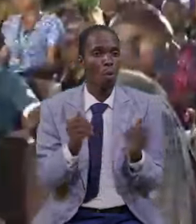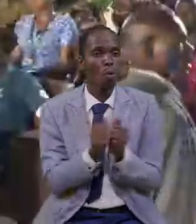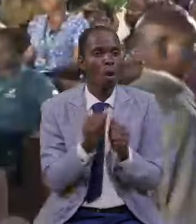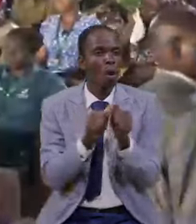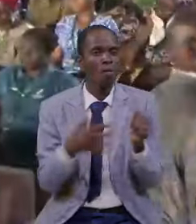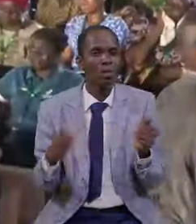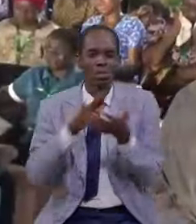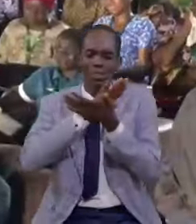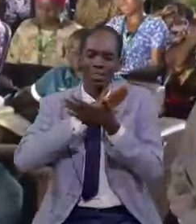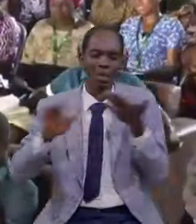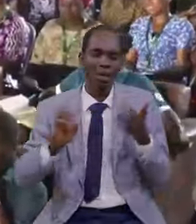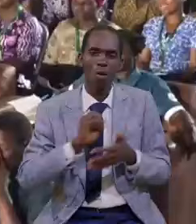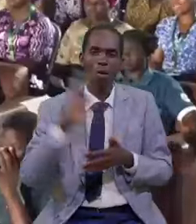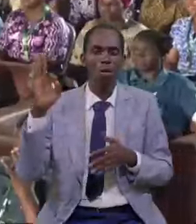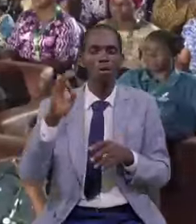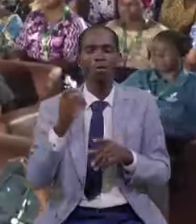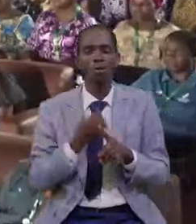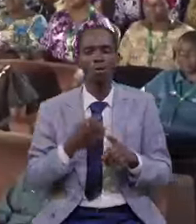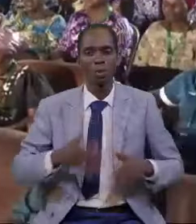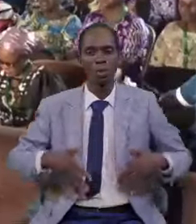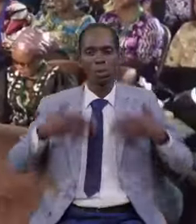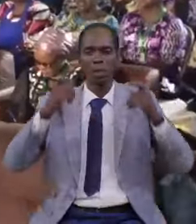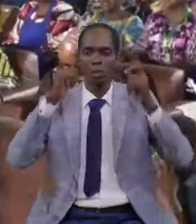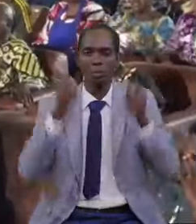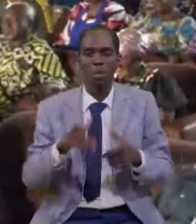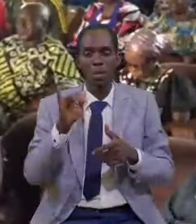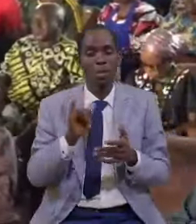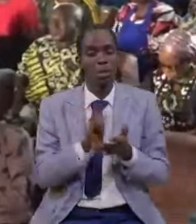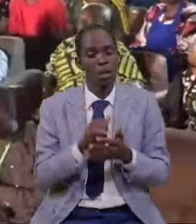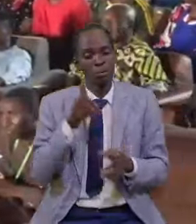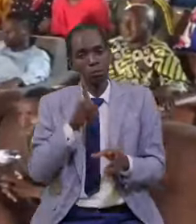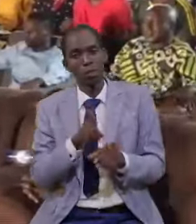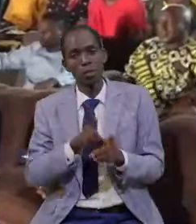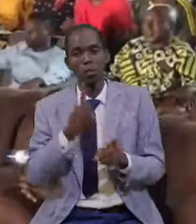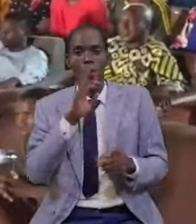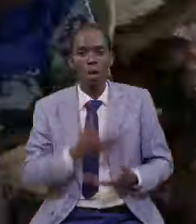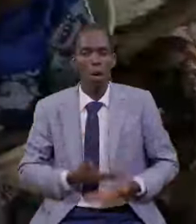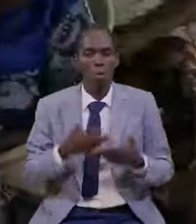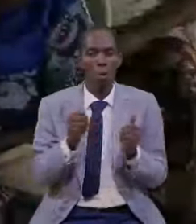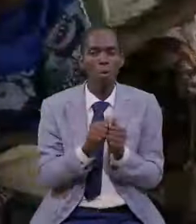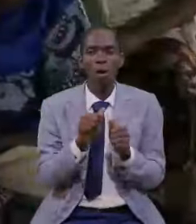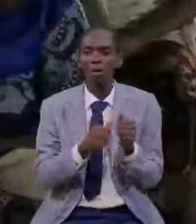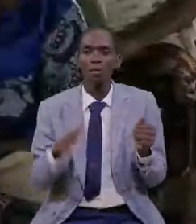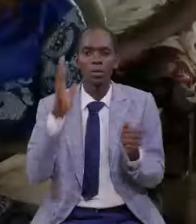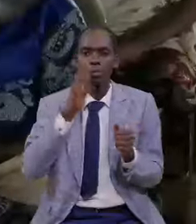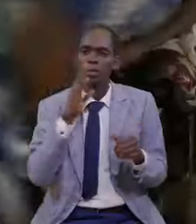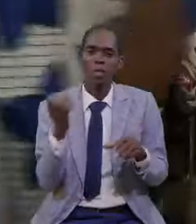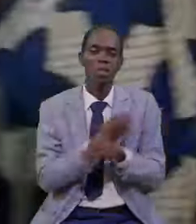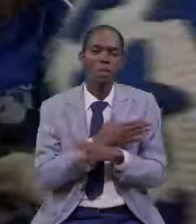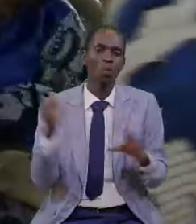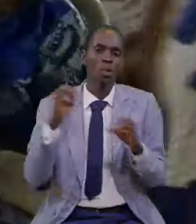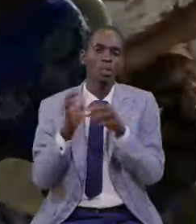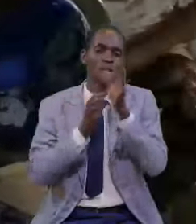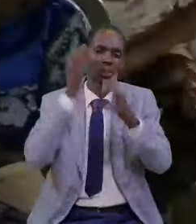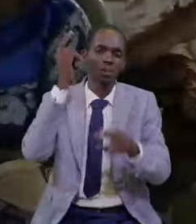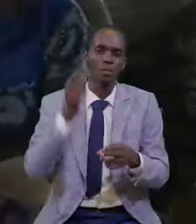immediately. That infirmity you are born with, everything will clear away immediately. And he